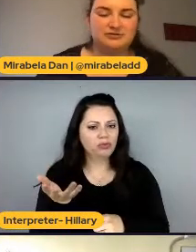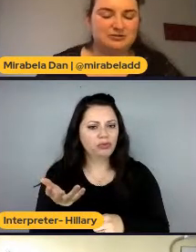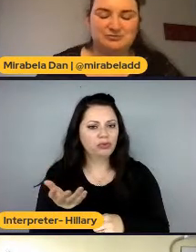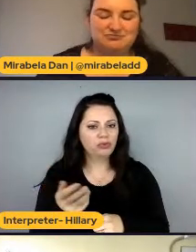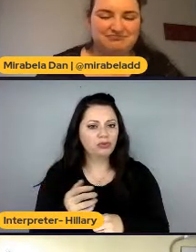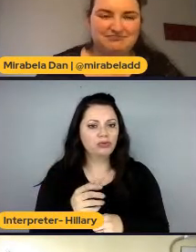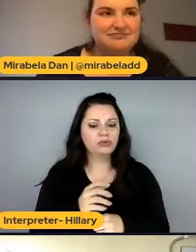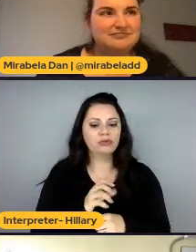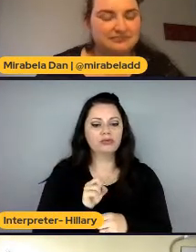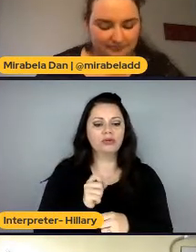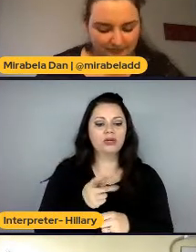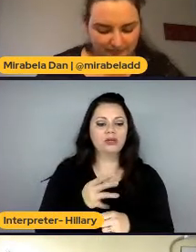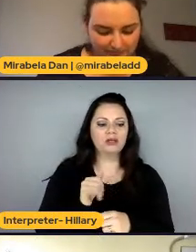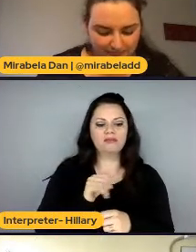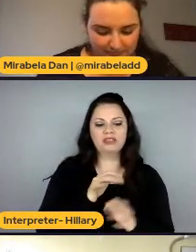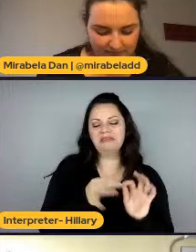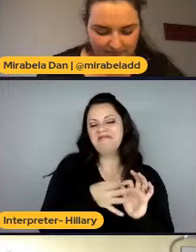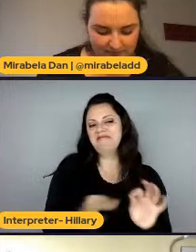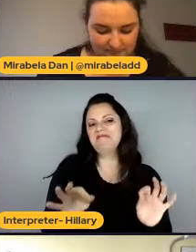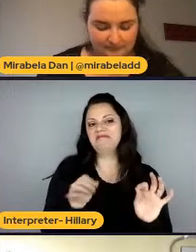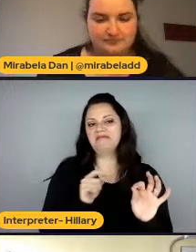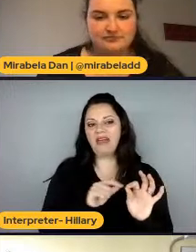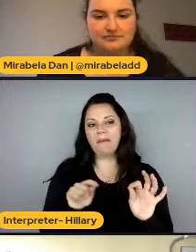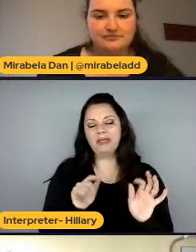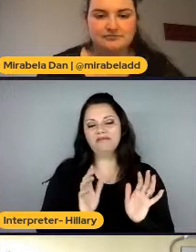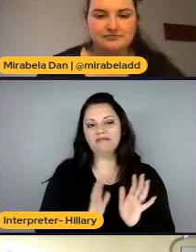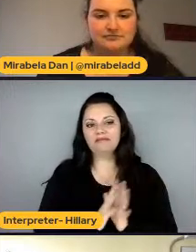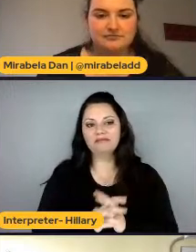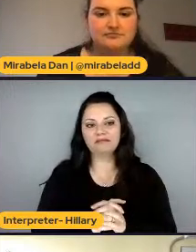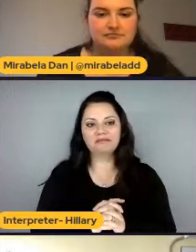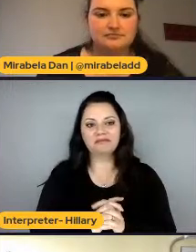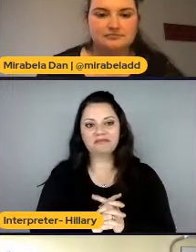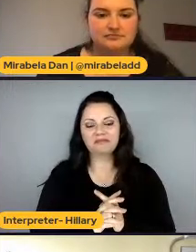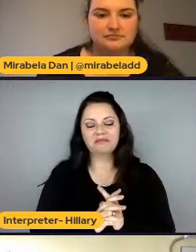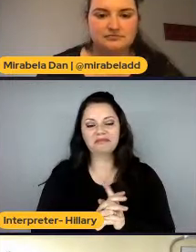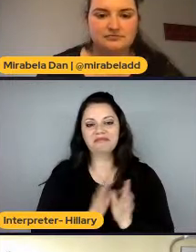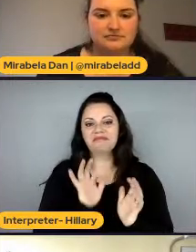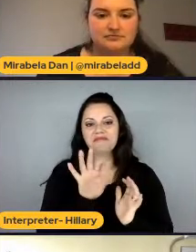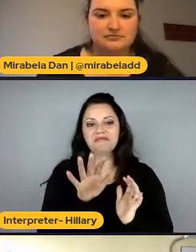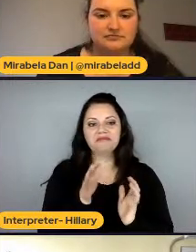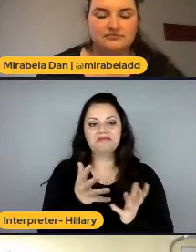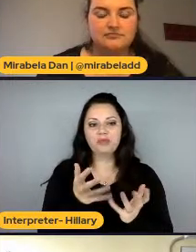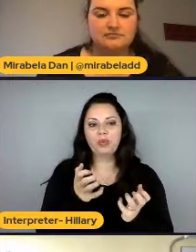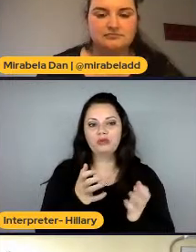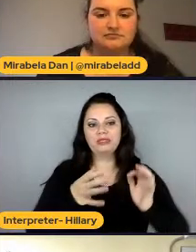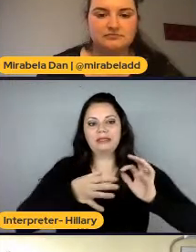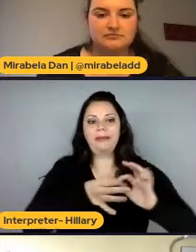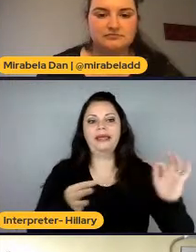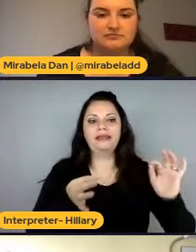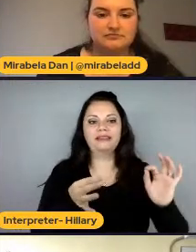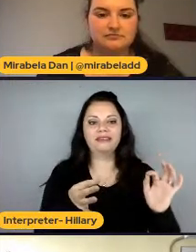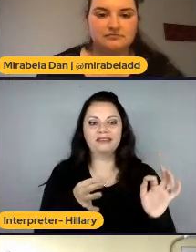it was just a small comment. Yeah. Just wanted to speak it out for a benefit of